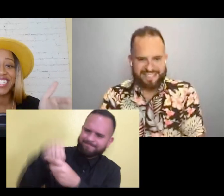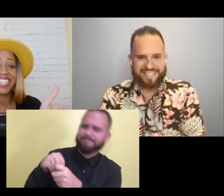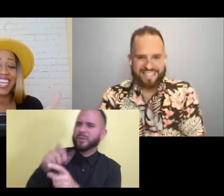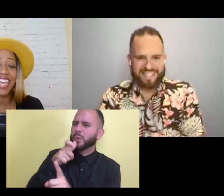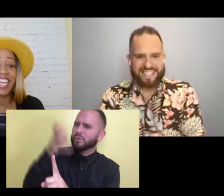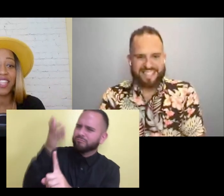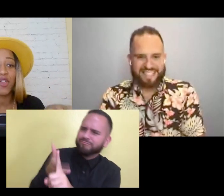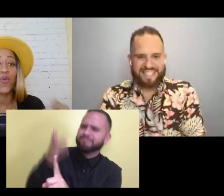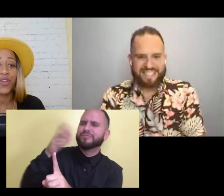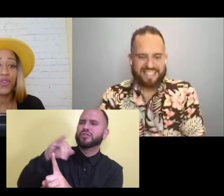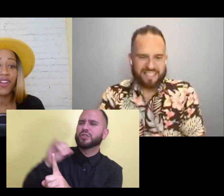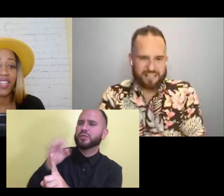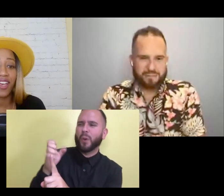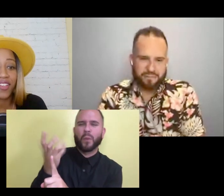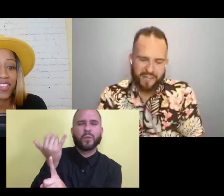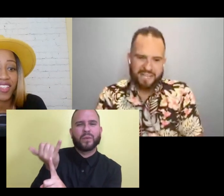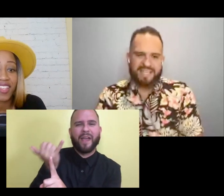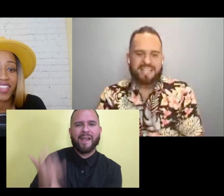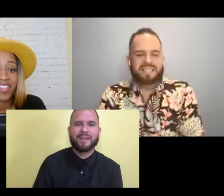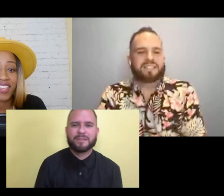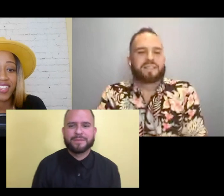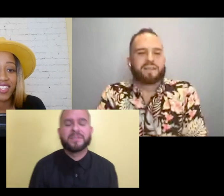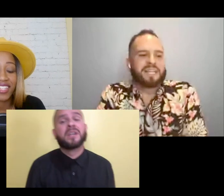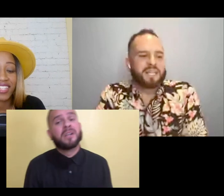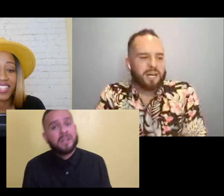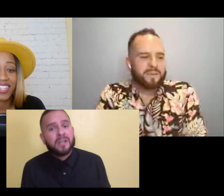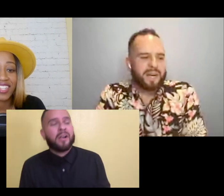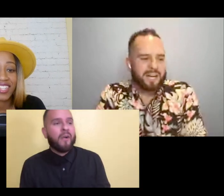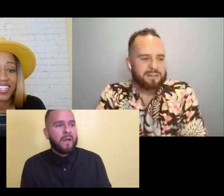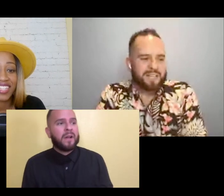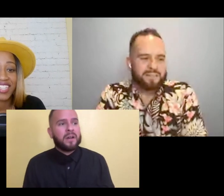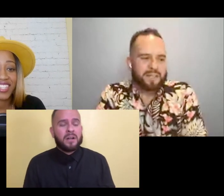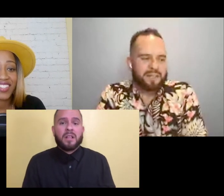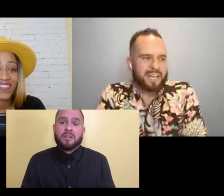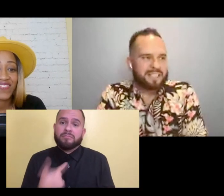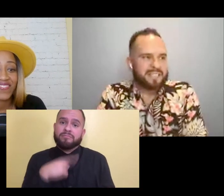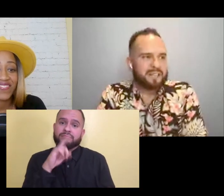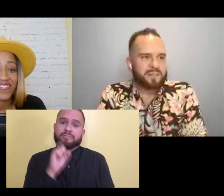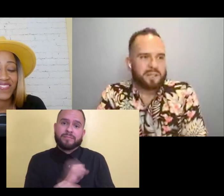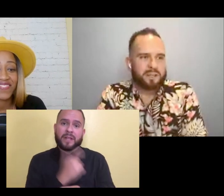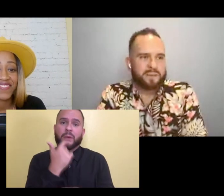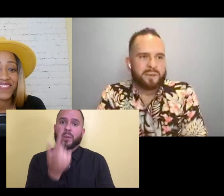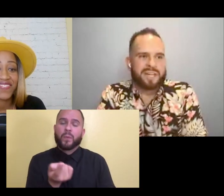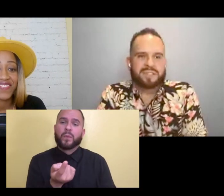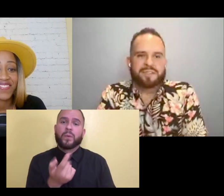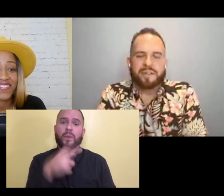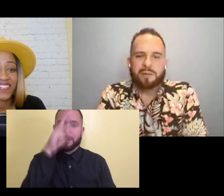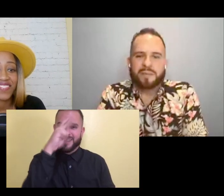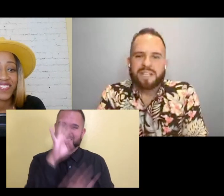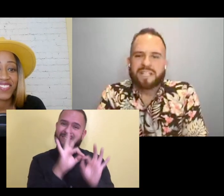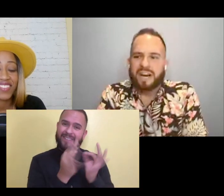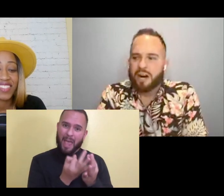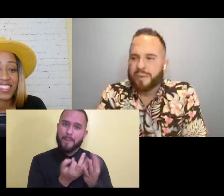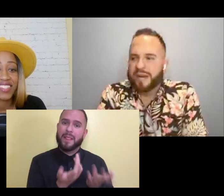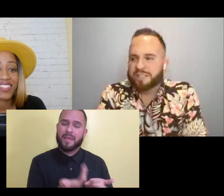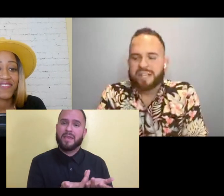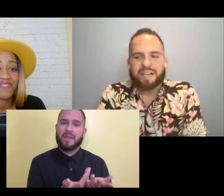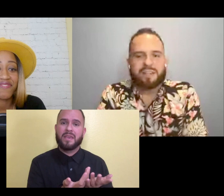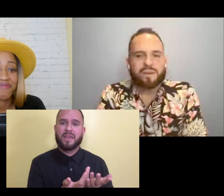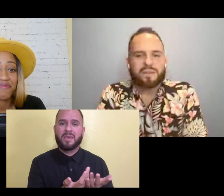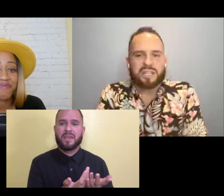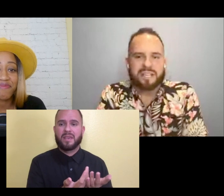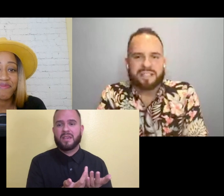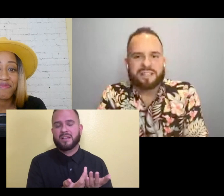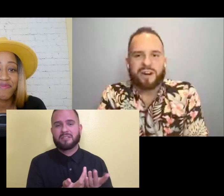is today and where you are now. Yeah, so I'm definitely, like I said, from a Mexican family. I actually